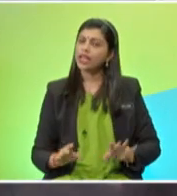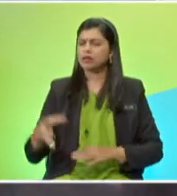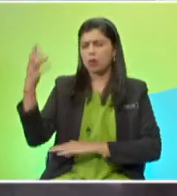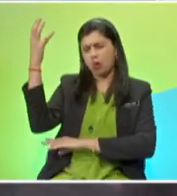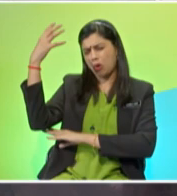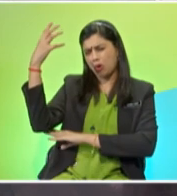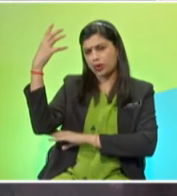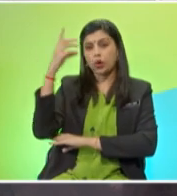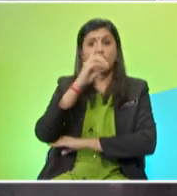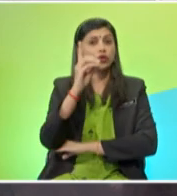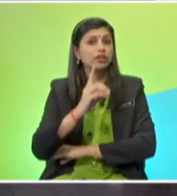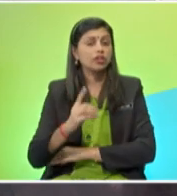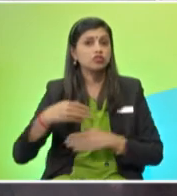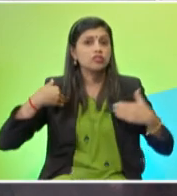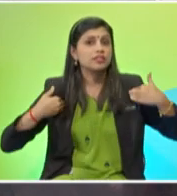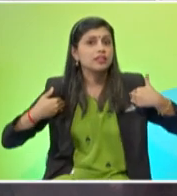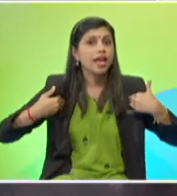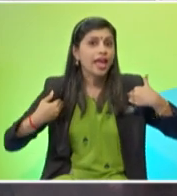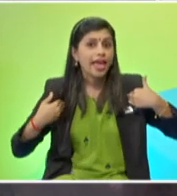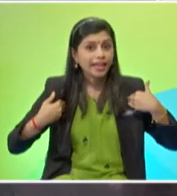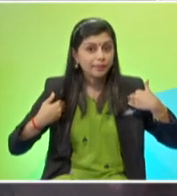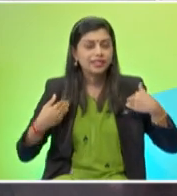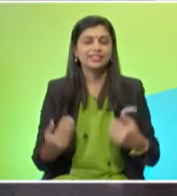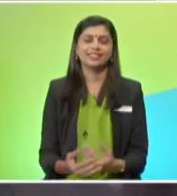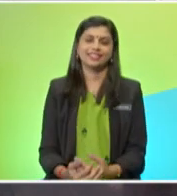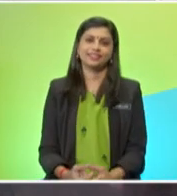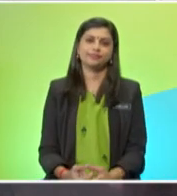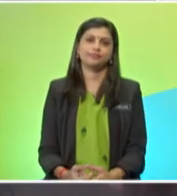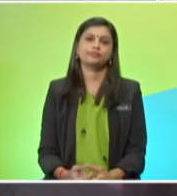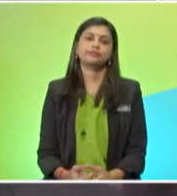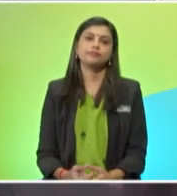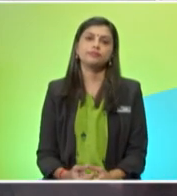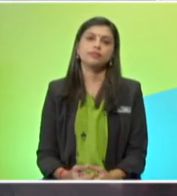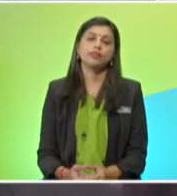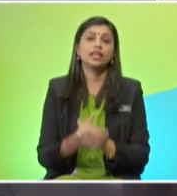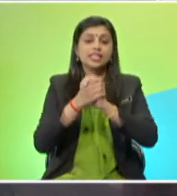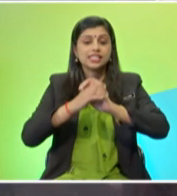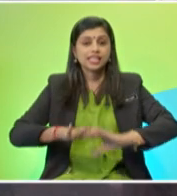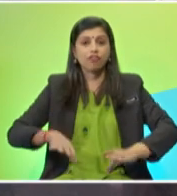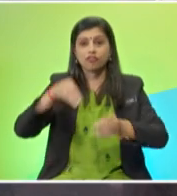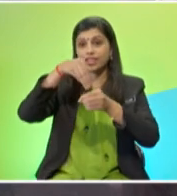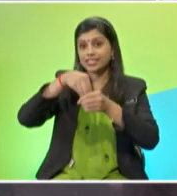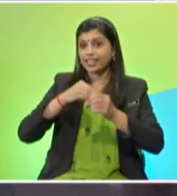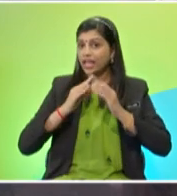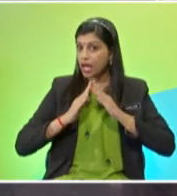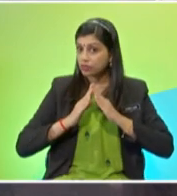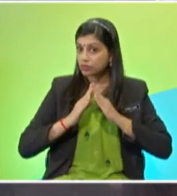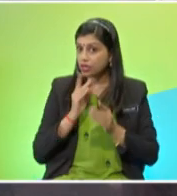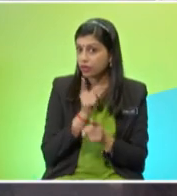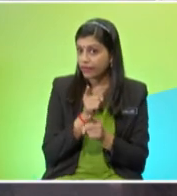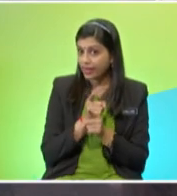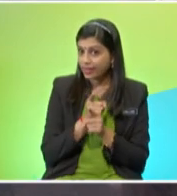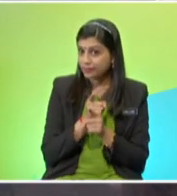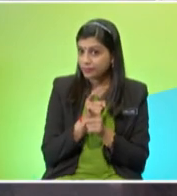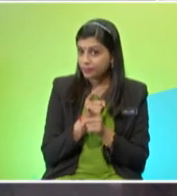a house will be able to protect us from so many things. Yes, sure. And houses are built from a few